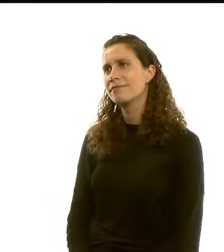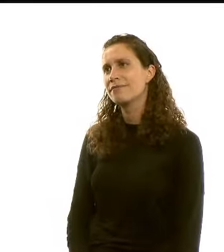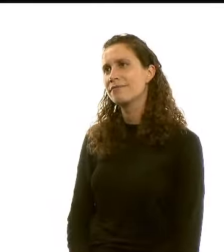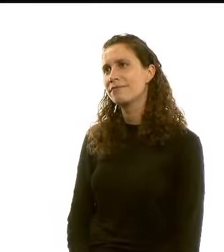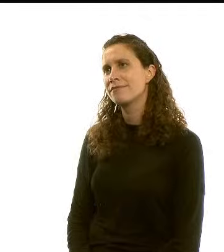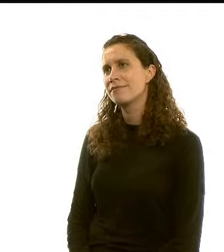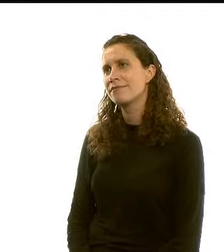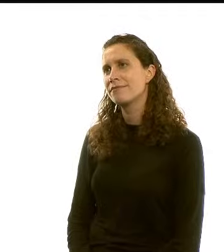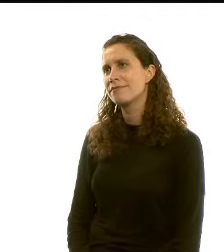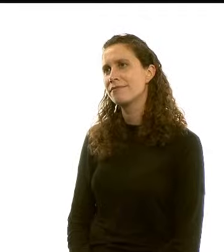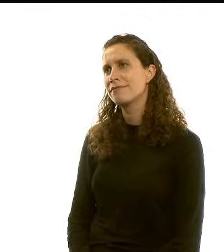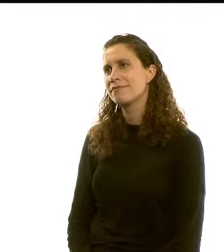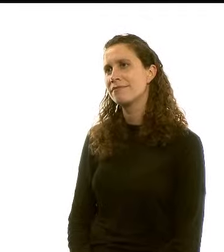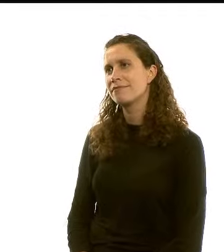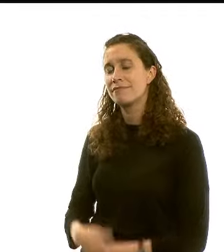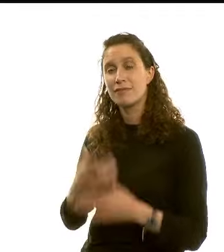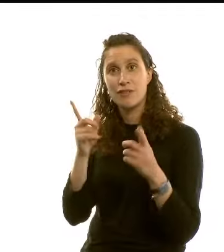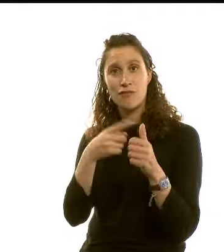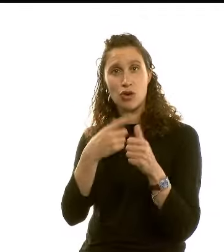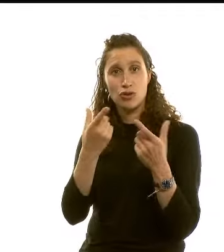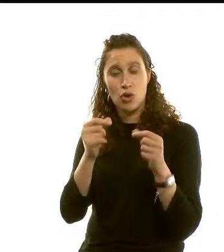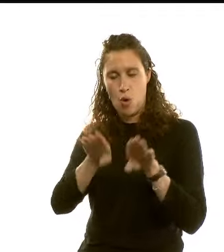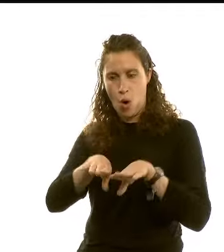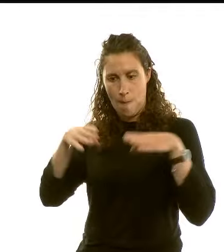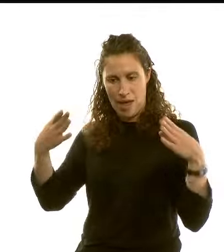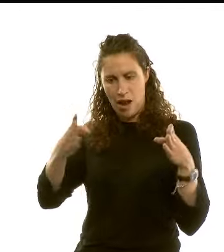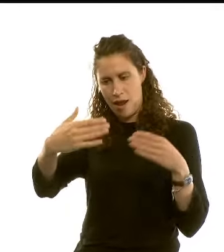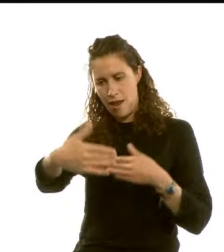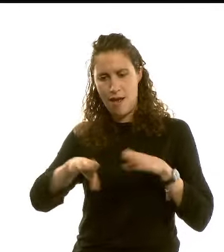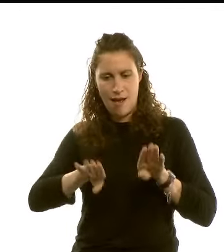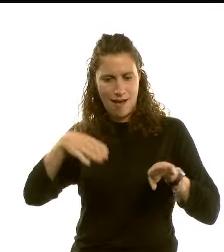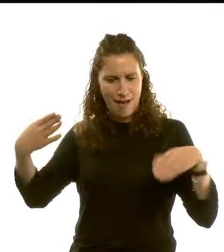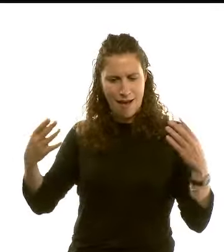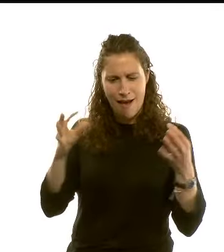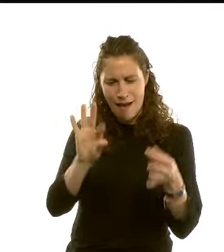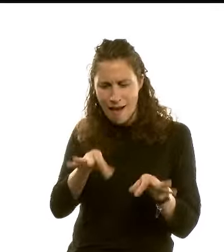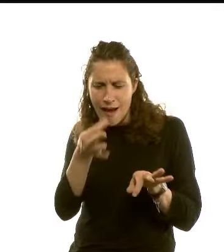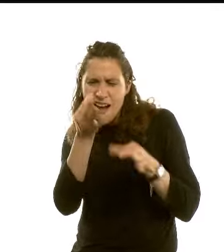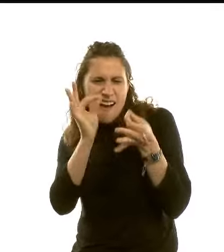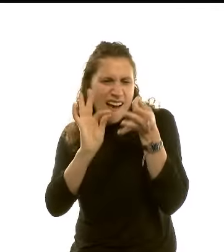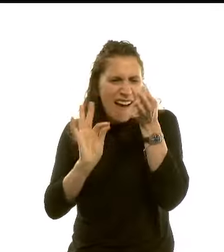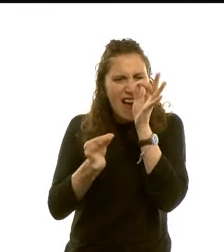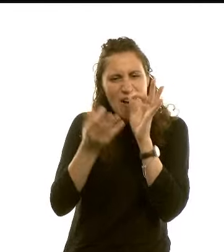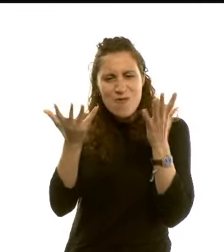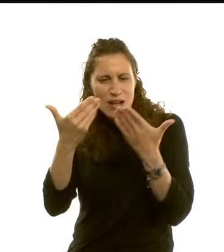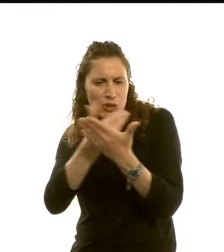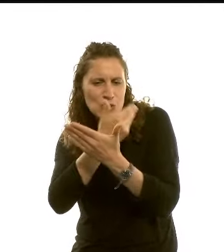First thing I do is open the box and examine all of the new and interesting elements first.